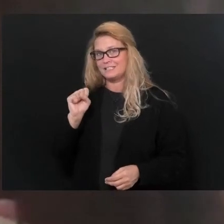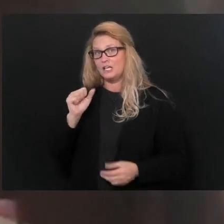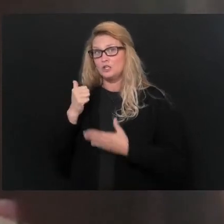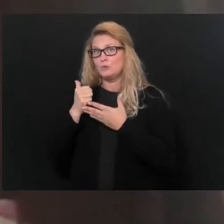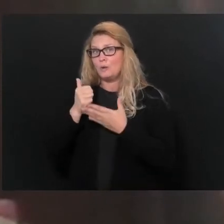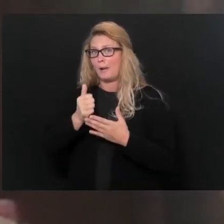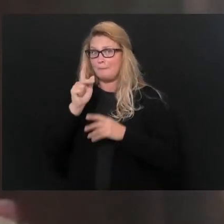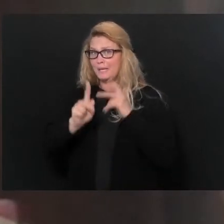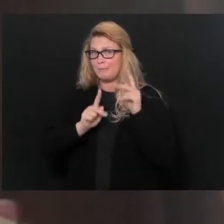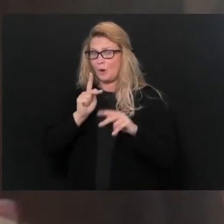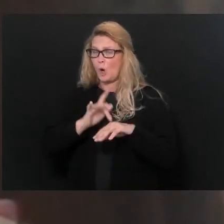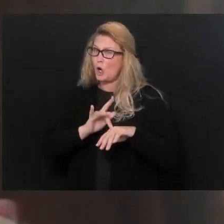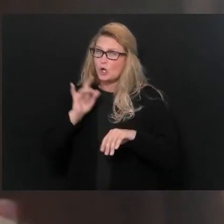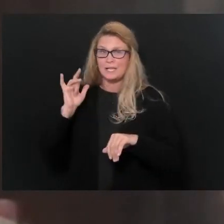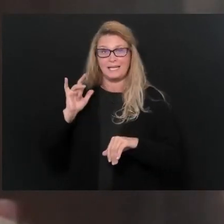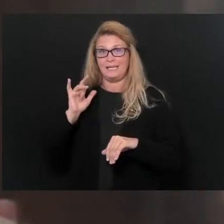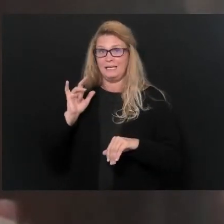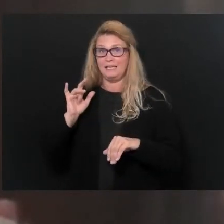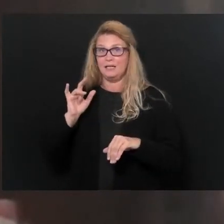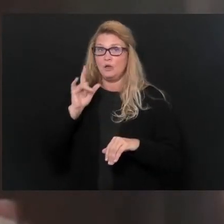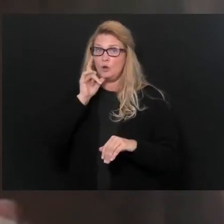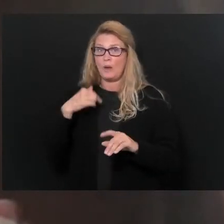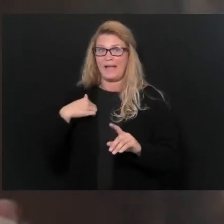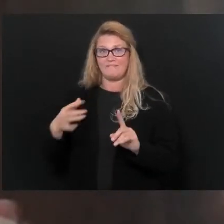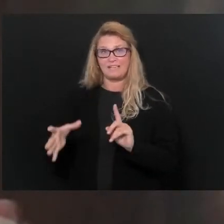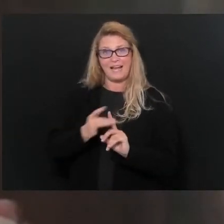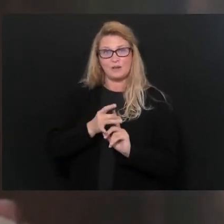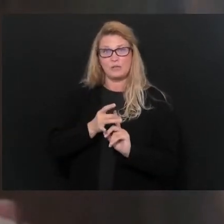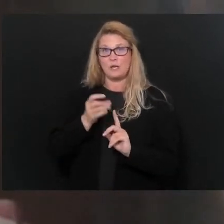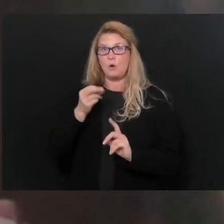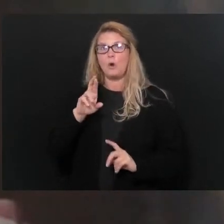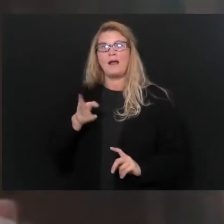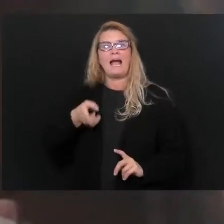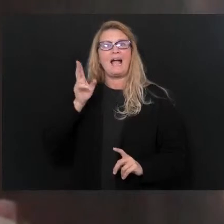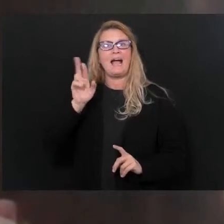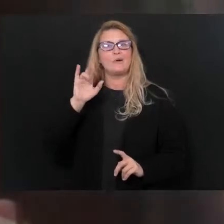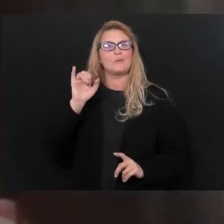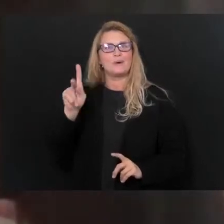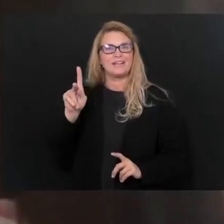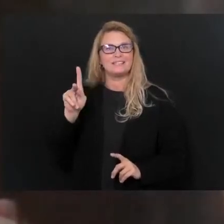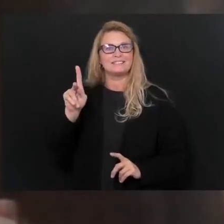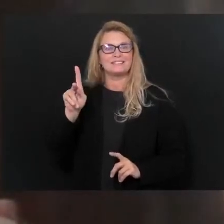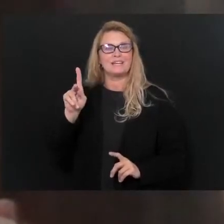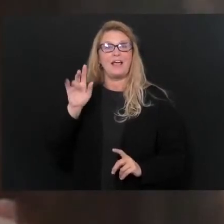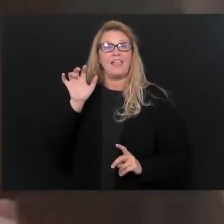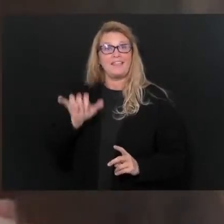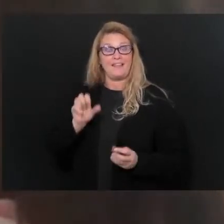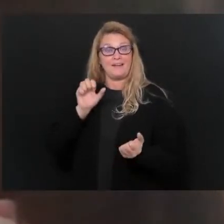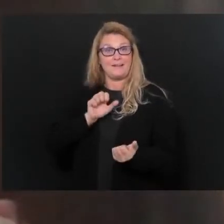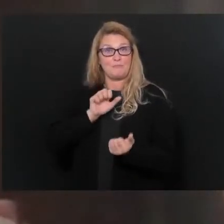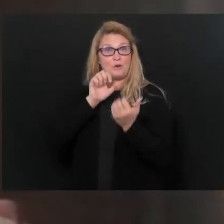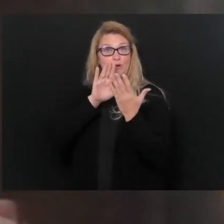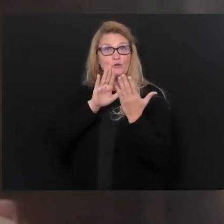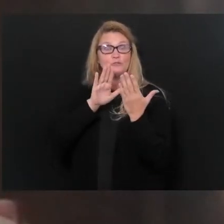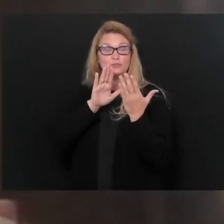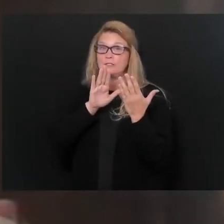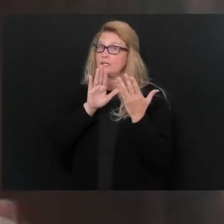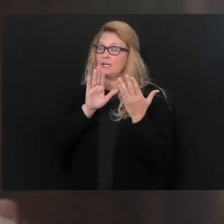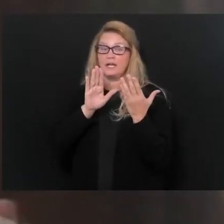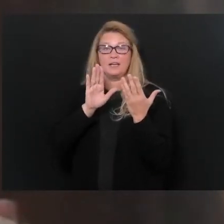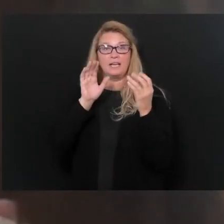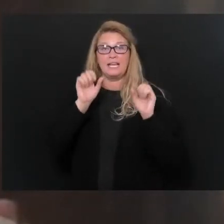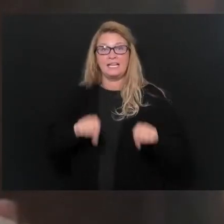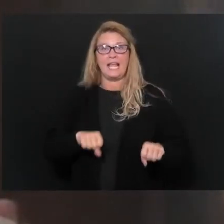may be infected, who've gotten infected with COVID, who are in high-risk categories. These approaches really can be transferred